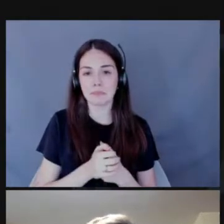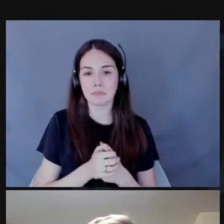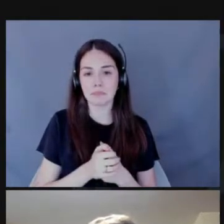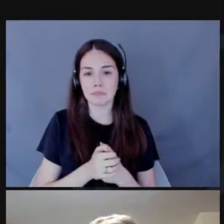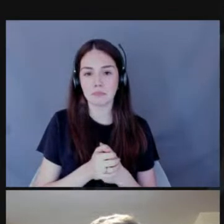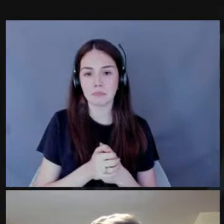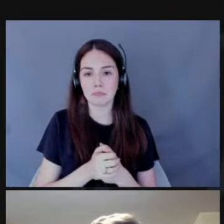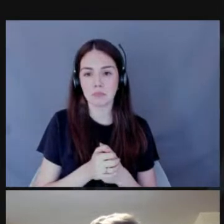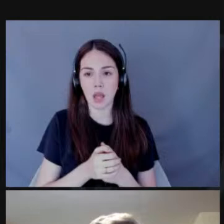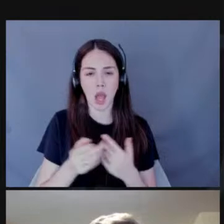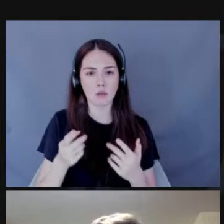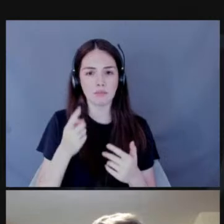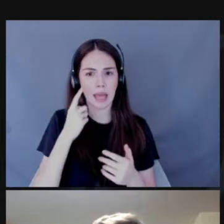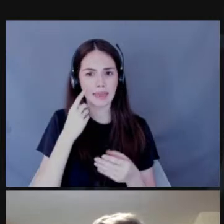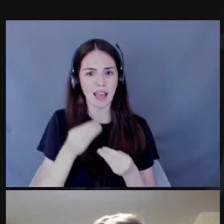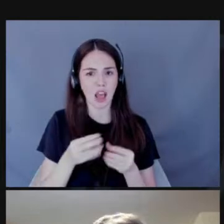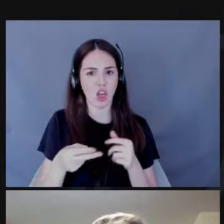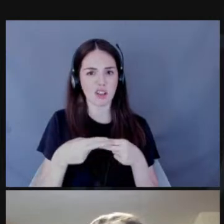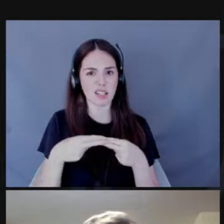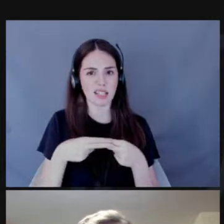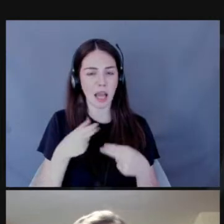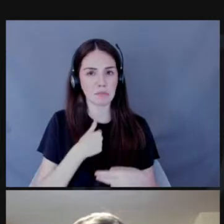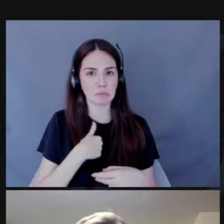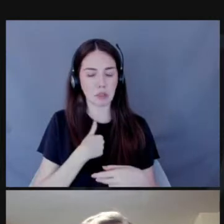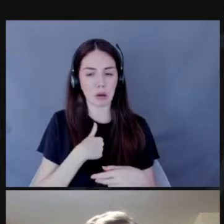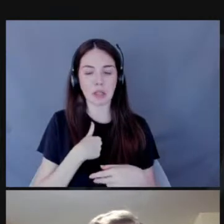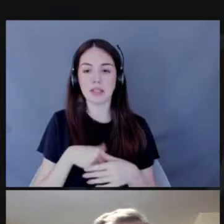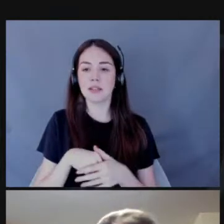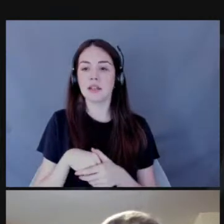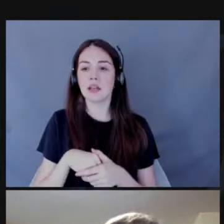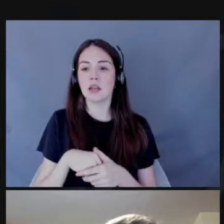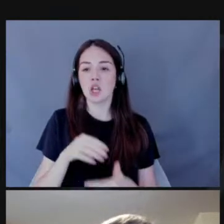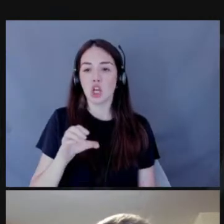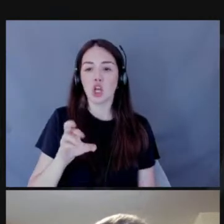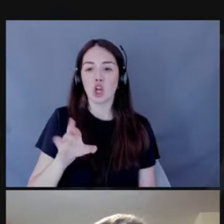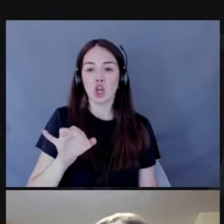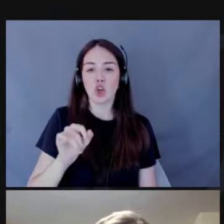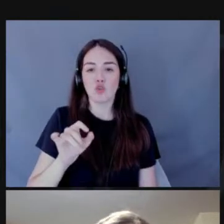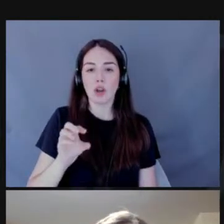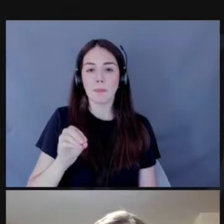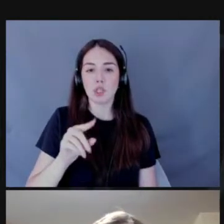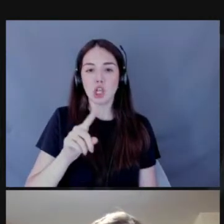Well, I guess I lost my slide, I'm sorry, was cryptozoology.